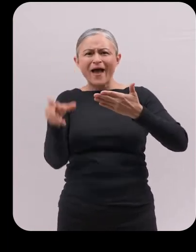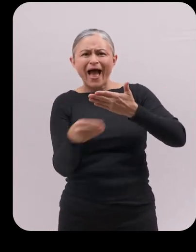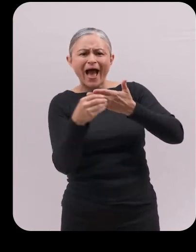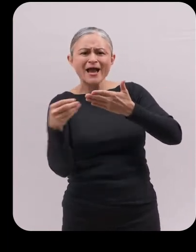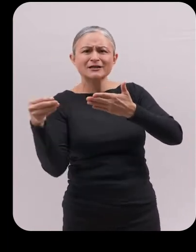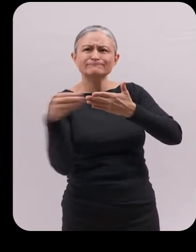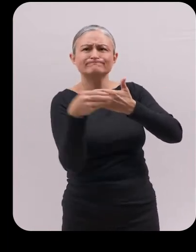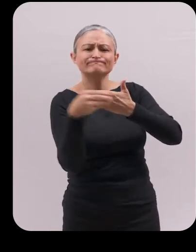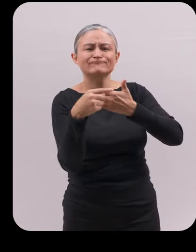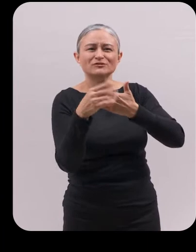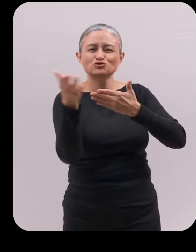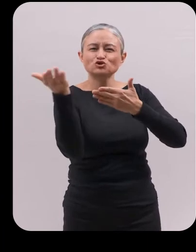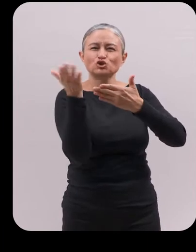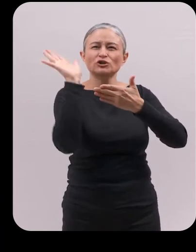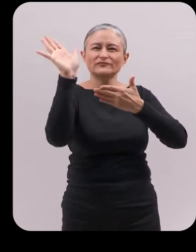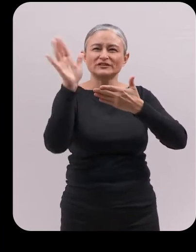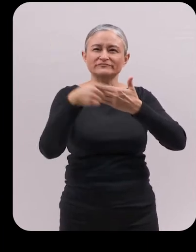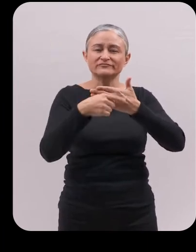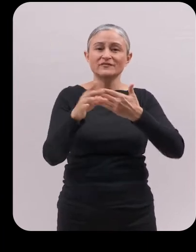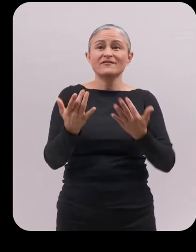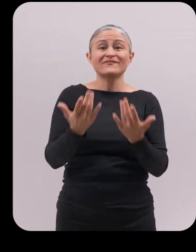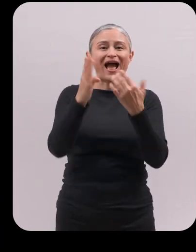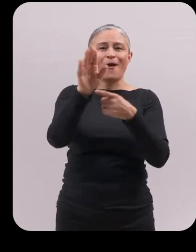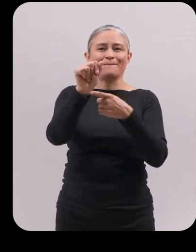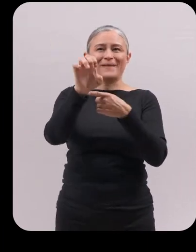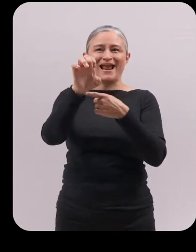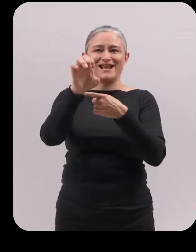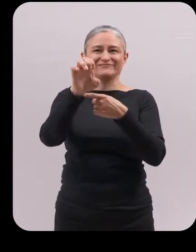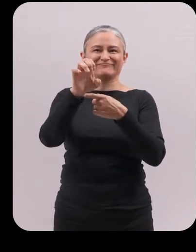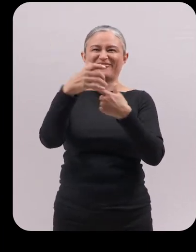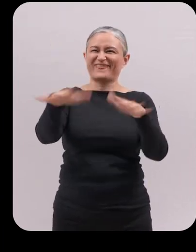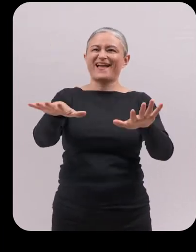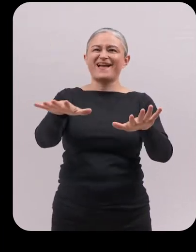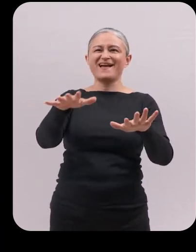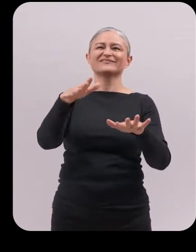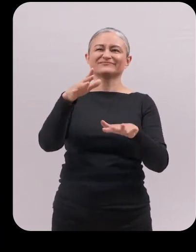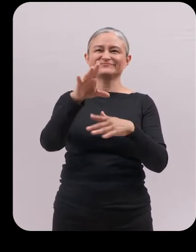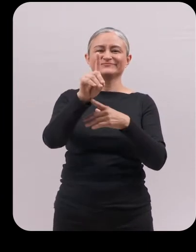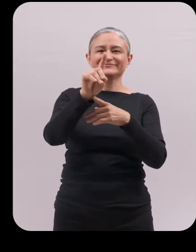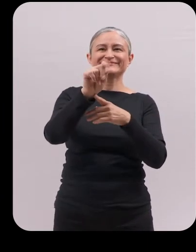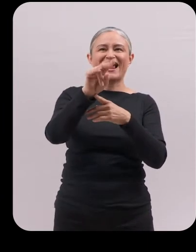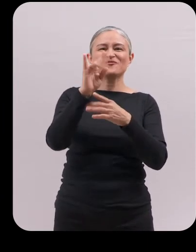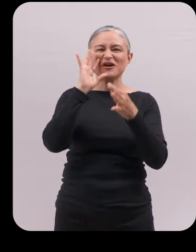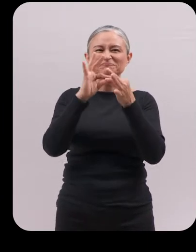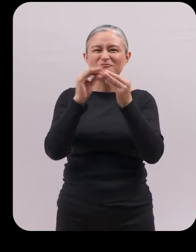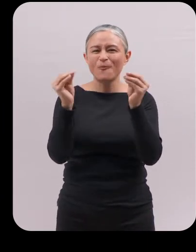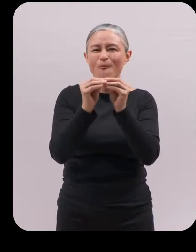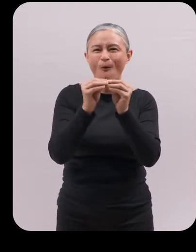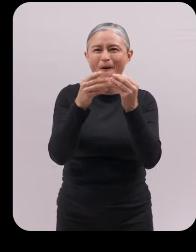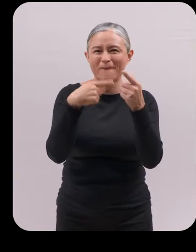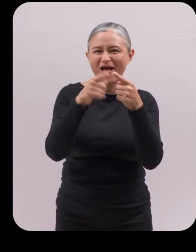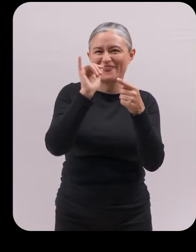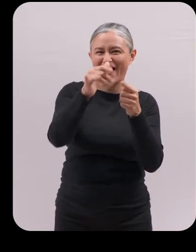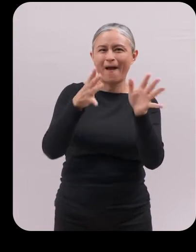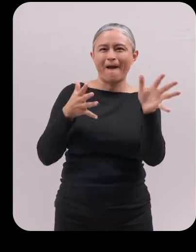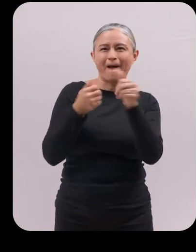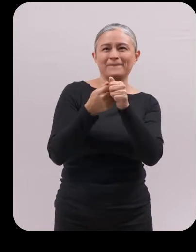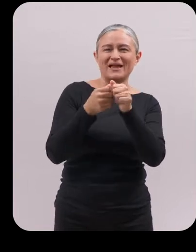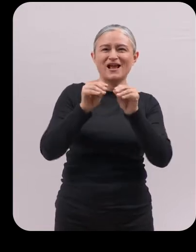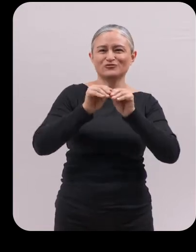Of course, that is where Firebase comes in. And here's David. to tell you about updates we're shipping for